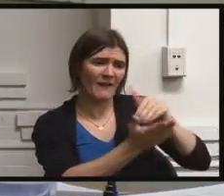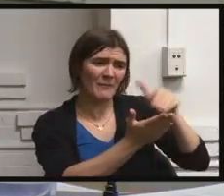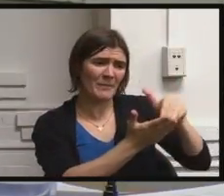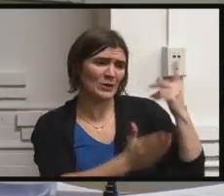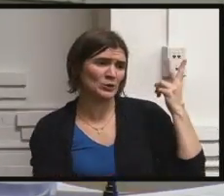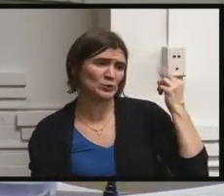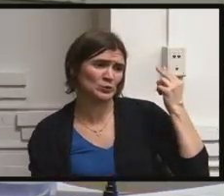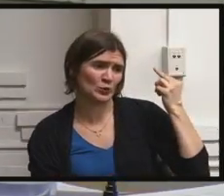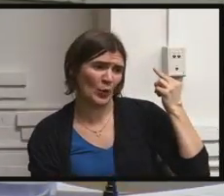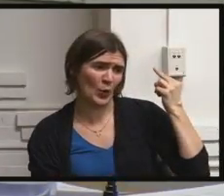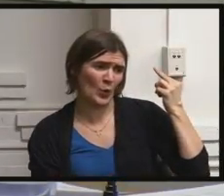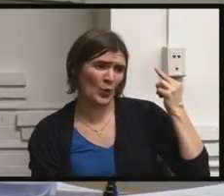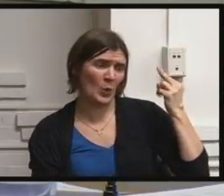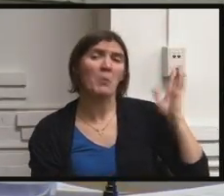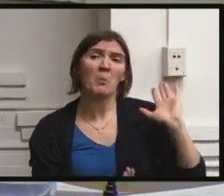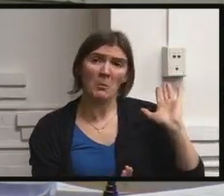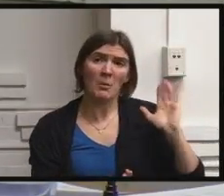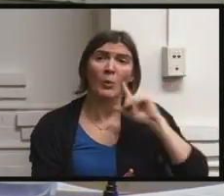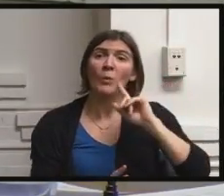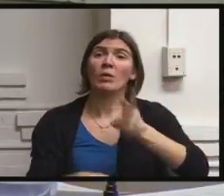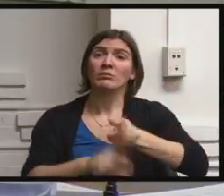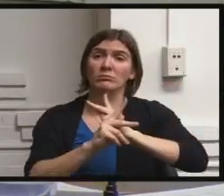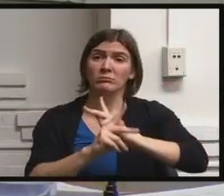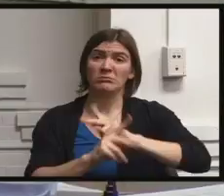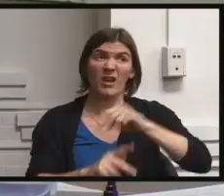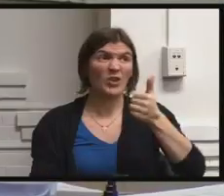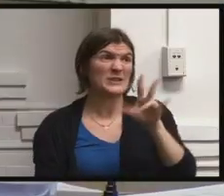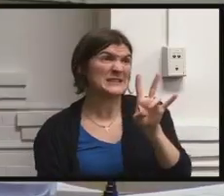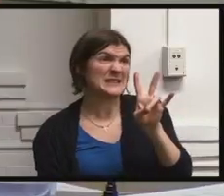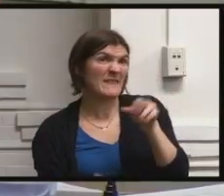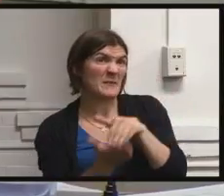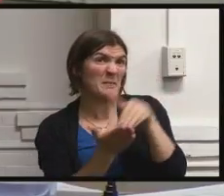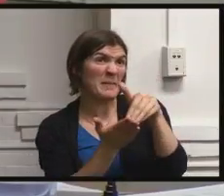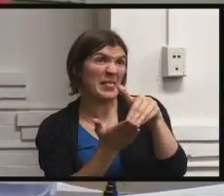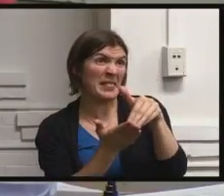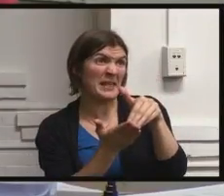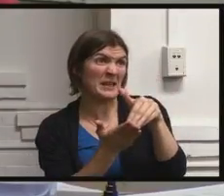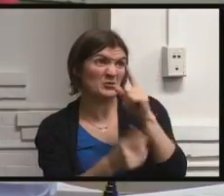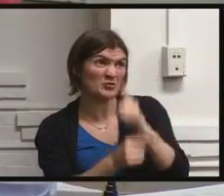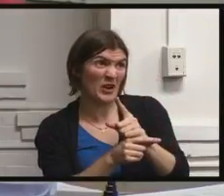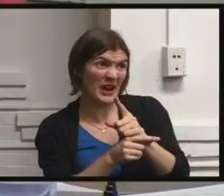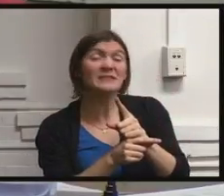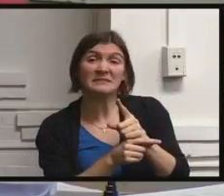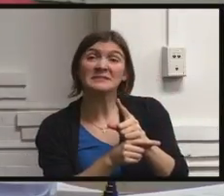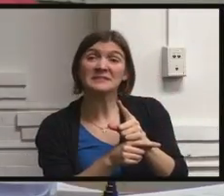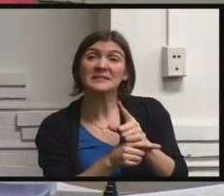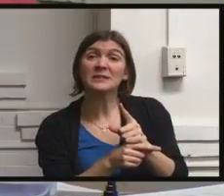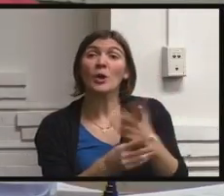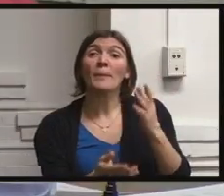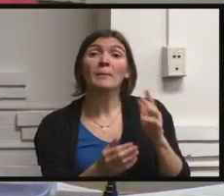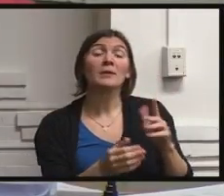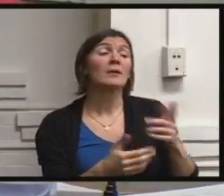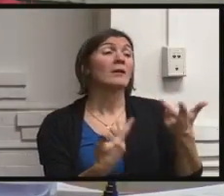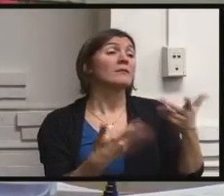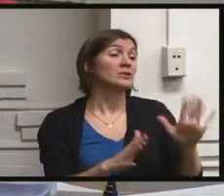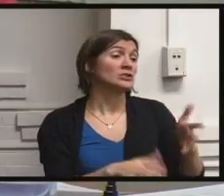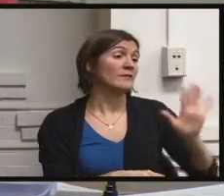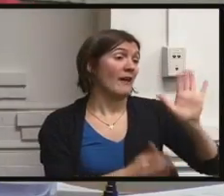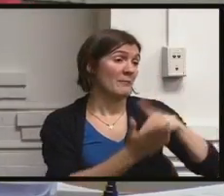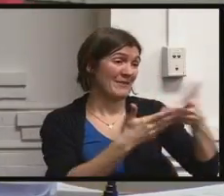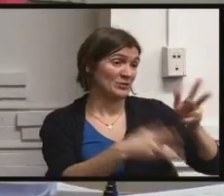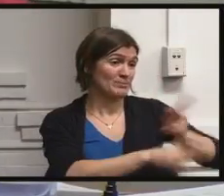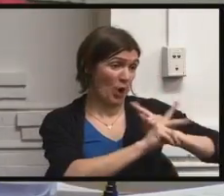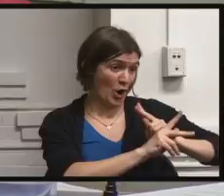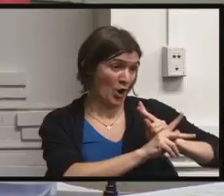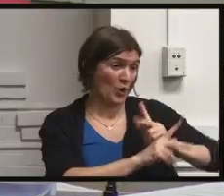$5 million 2 years ago, and we're looking at the most another $7 million. Yes. So if we borrowed, if we